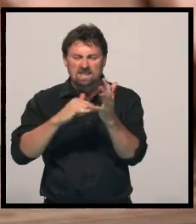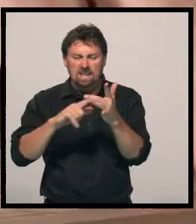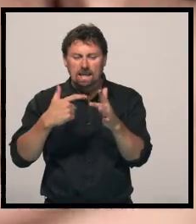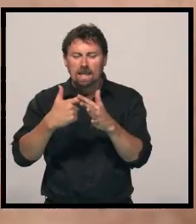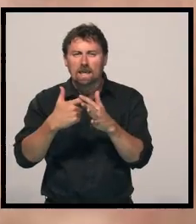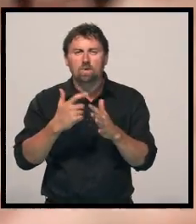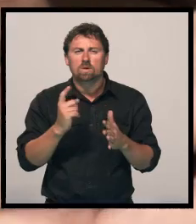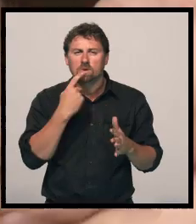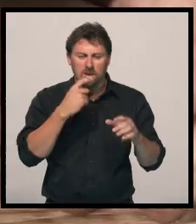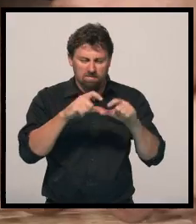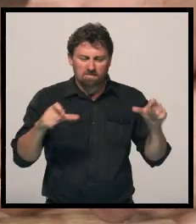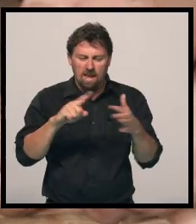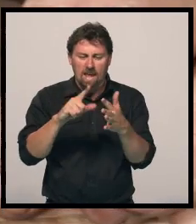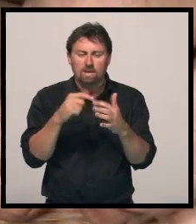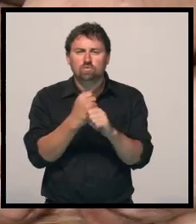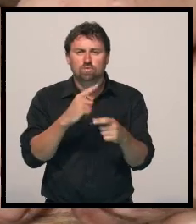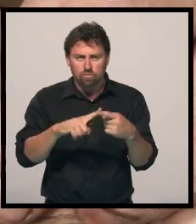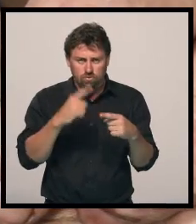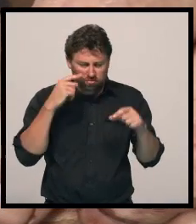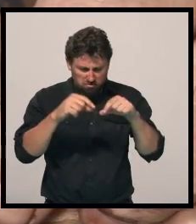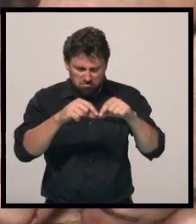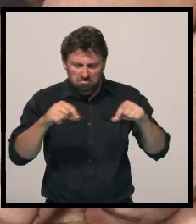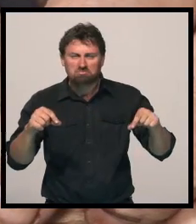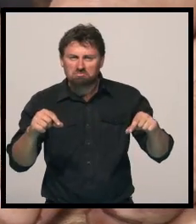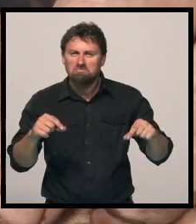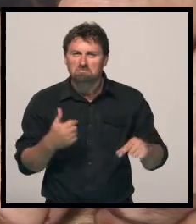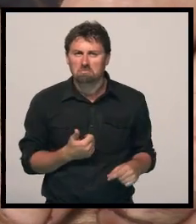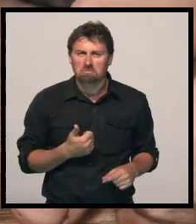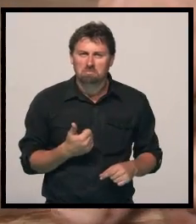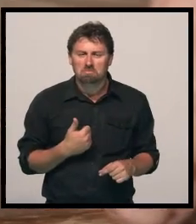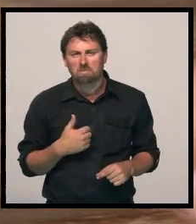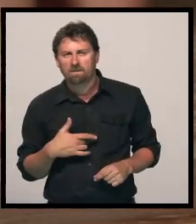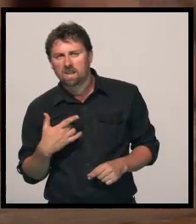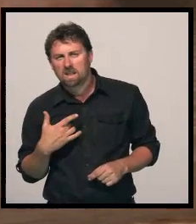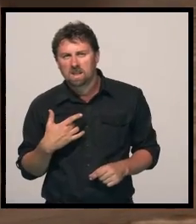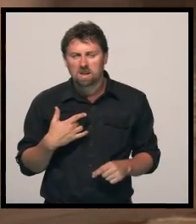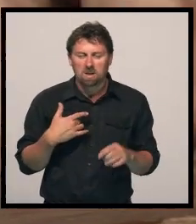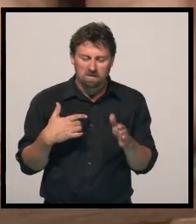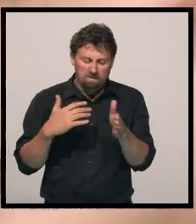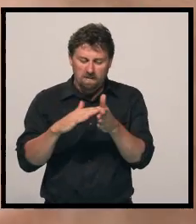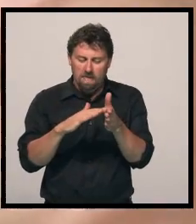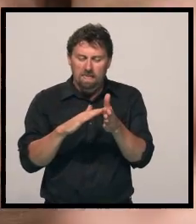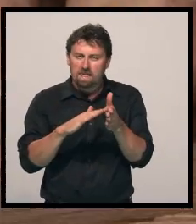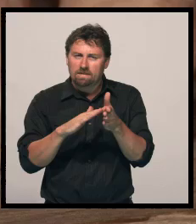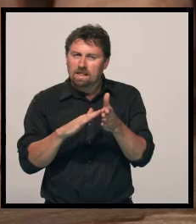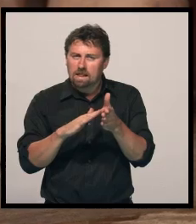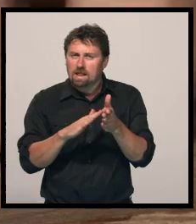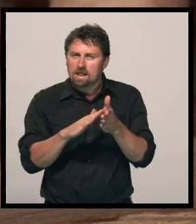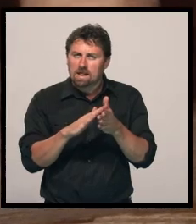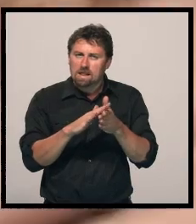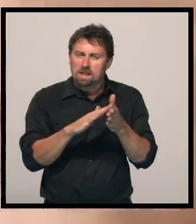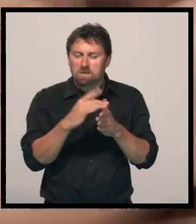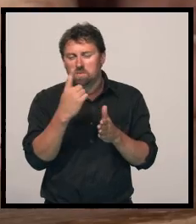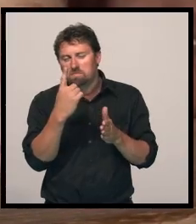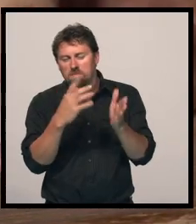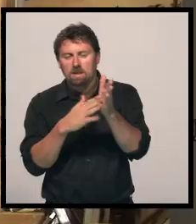nicely in here, and I'm feeling about 1mm or 1/2 mil, about 1mm overhang